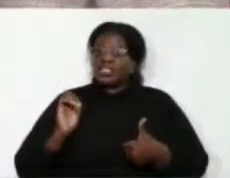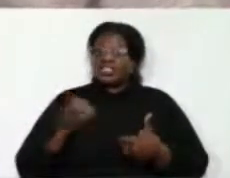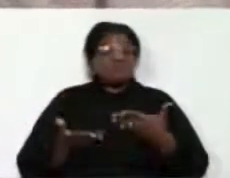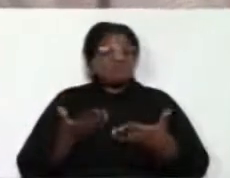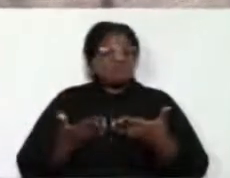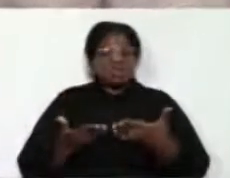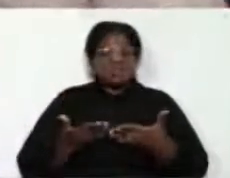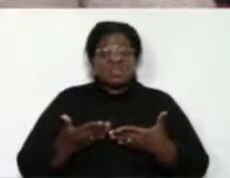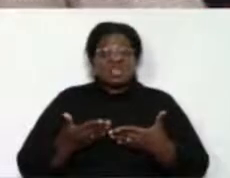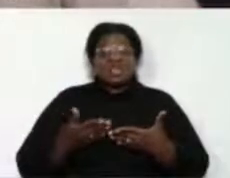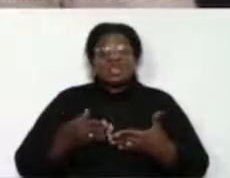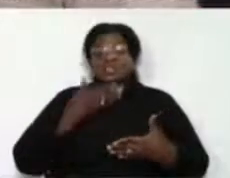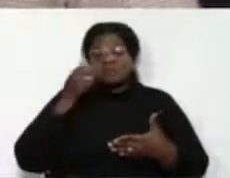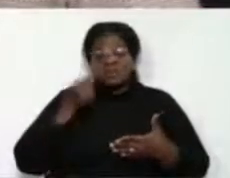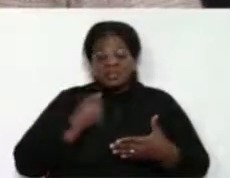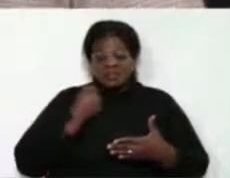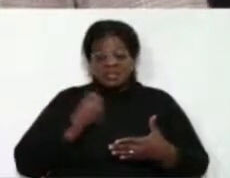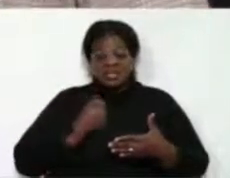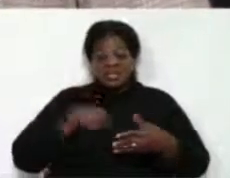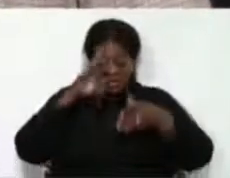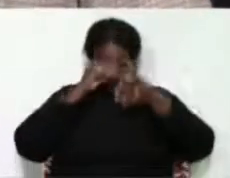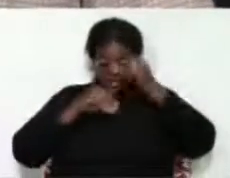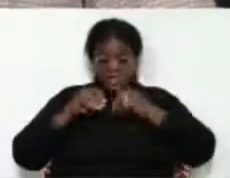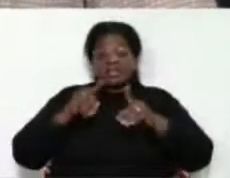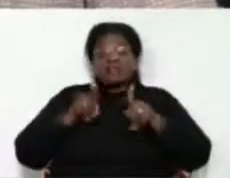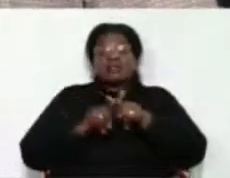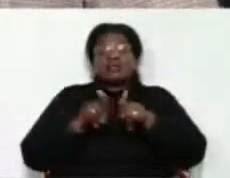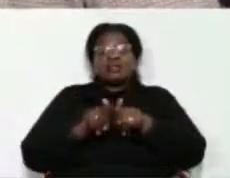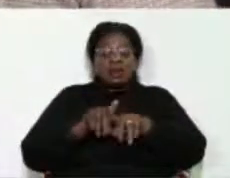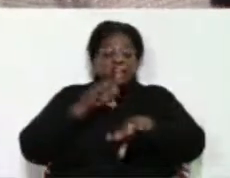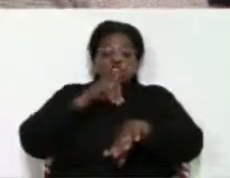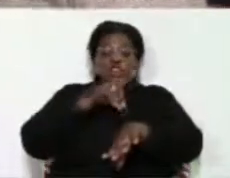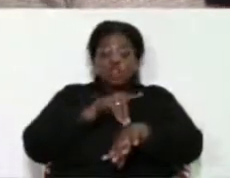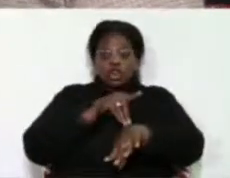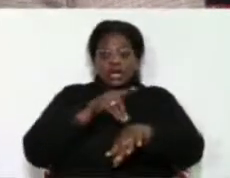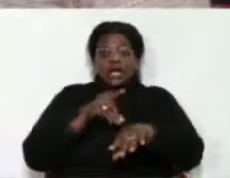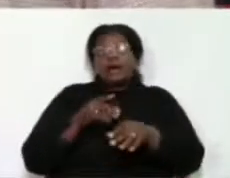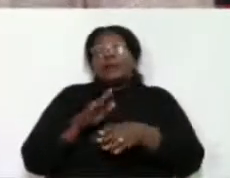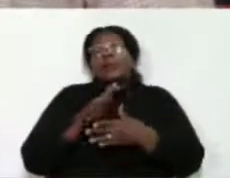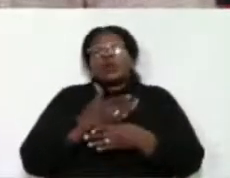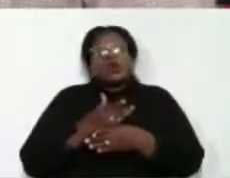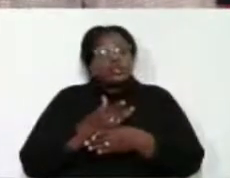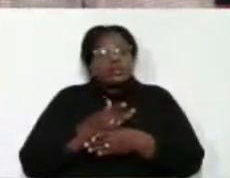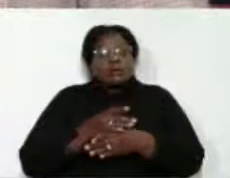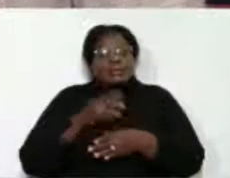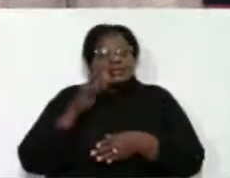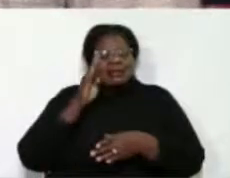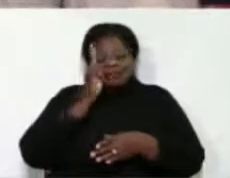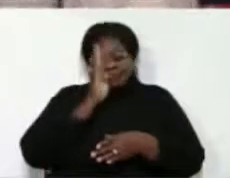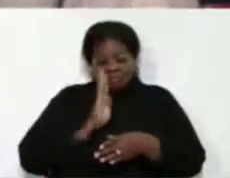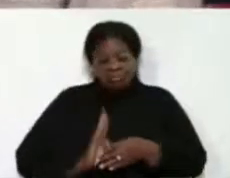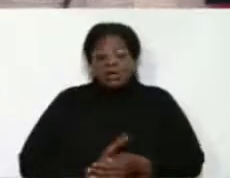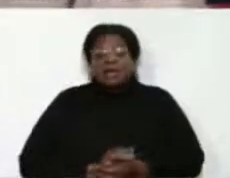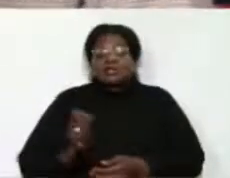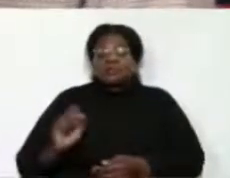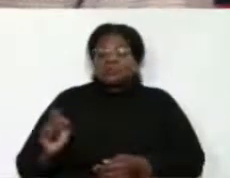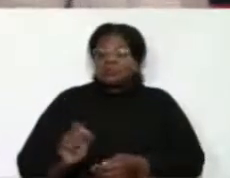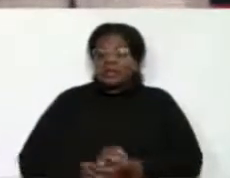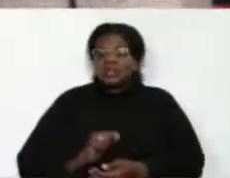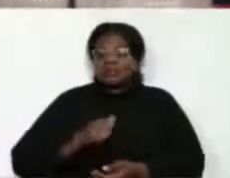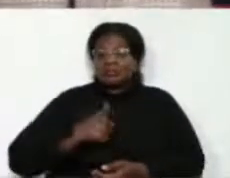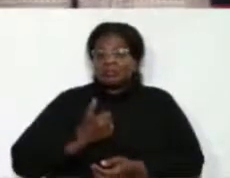but we can see, I'll talk to all of the points. So we've got a love heart there, because partnership is a bit like a